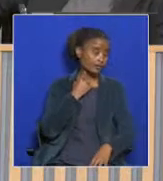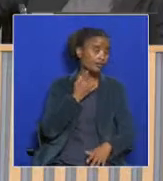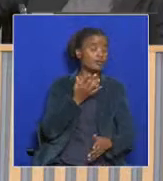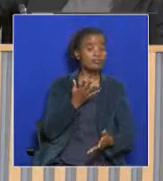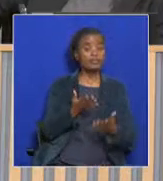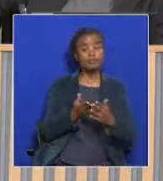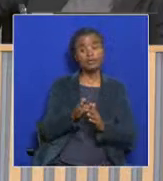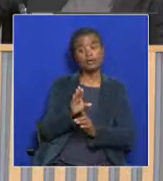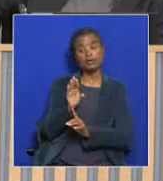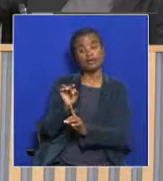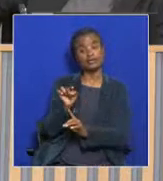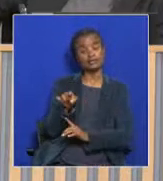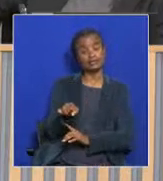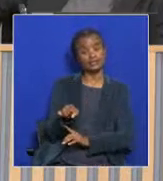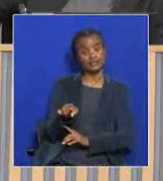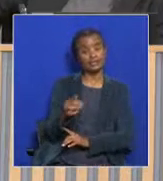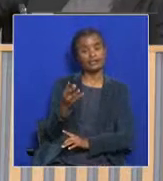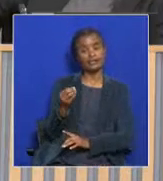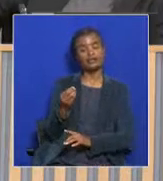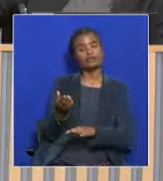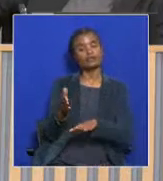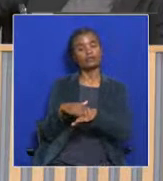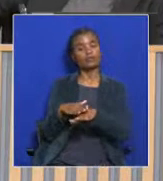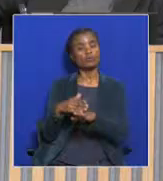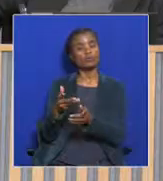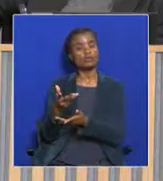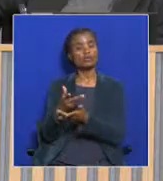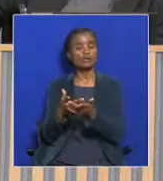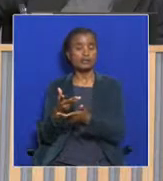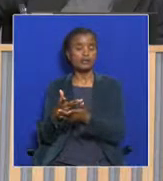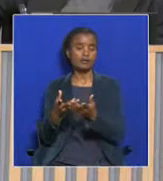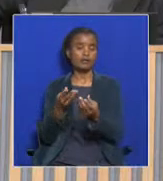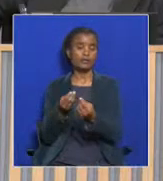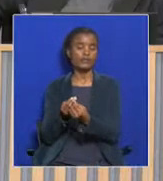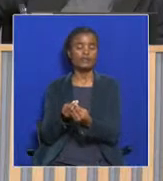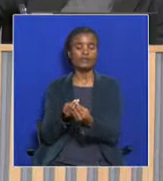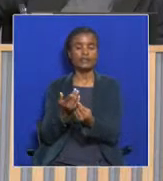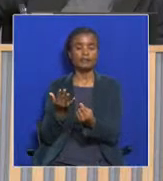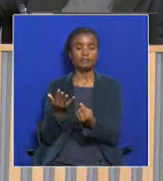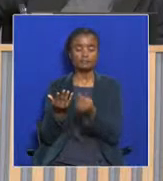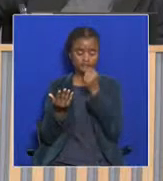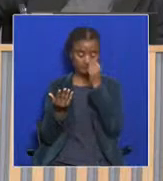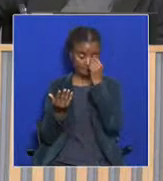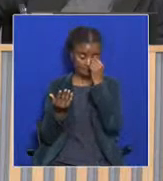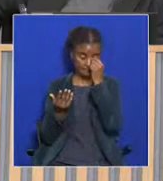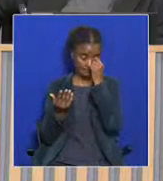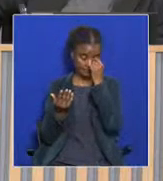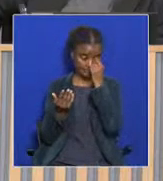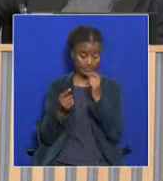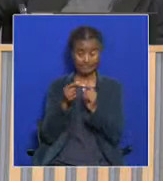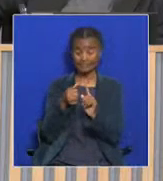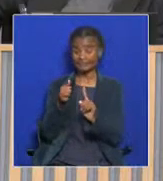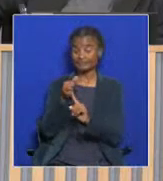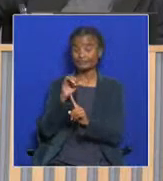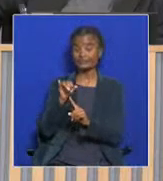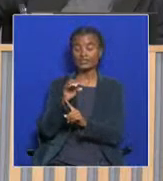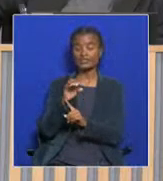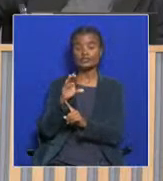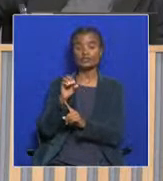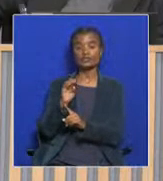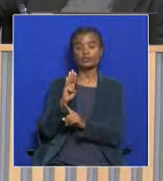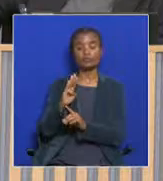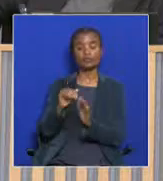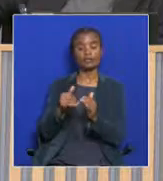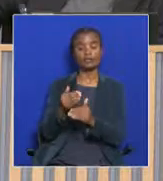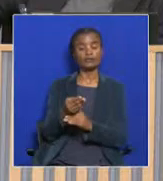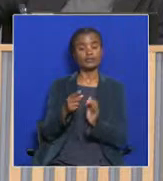other engagement with Colonel Jacob after the 22nd? Maybe they did, we